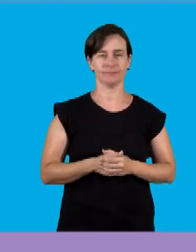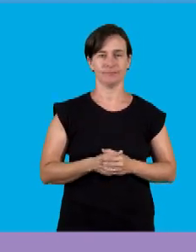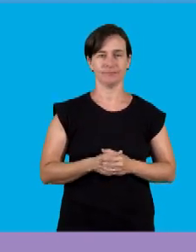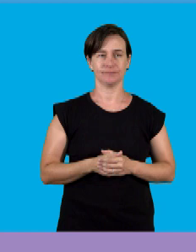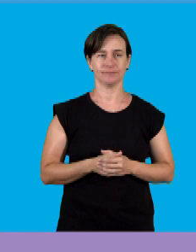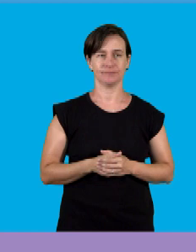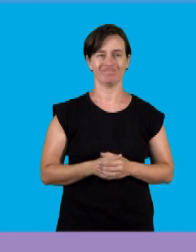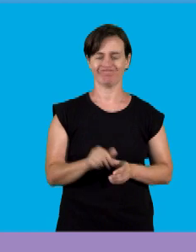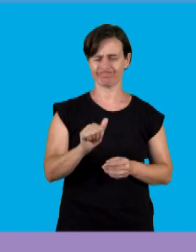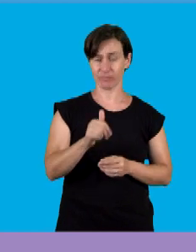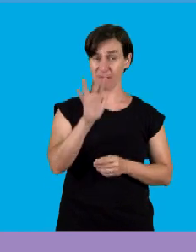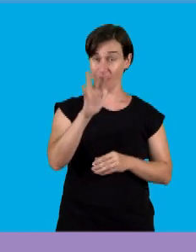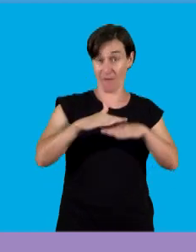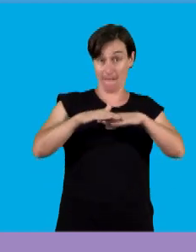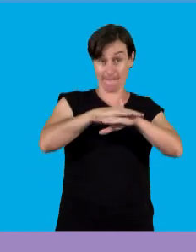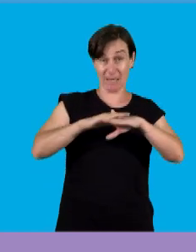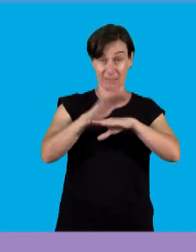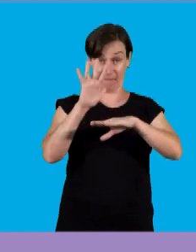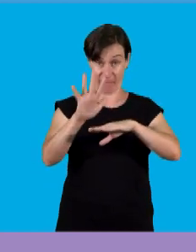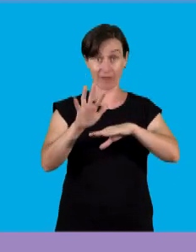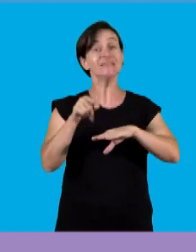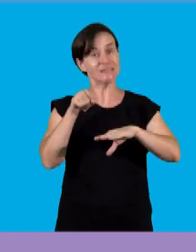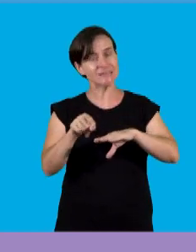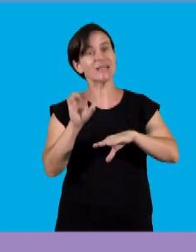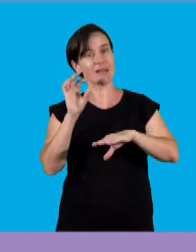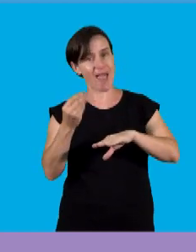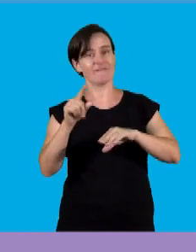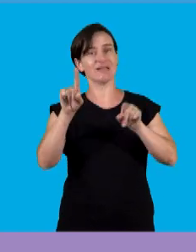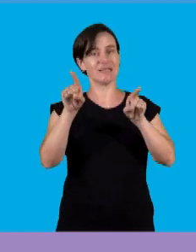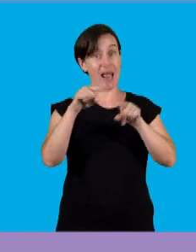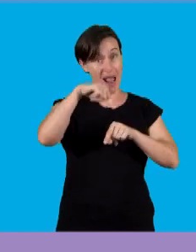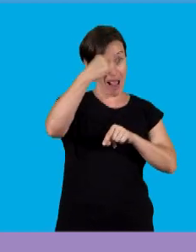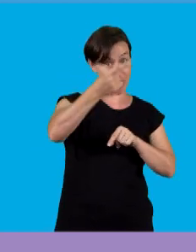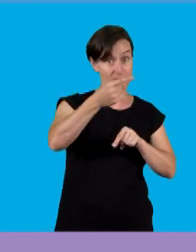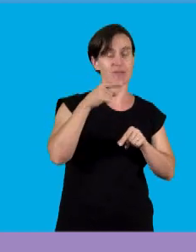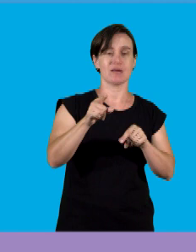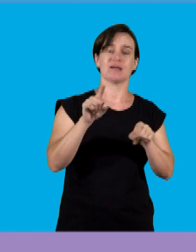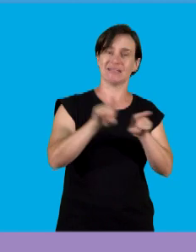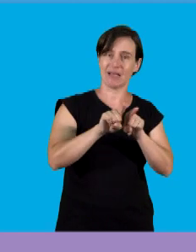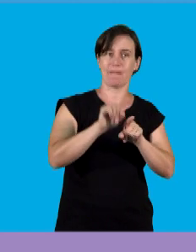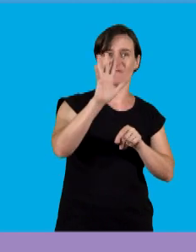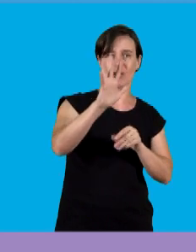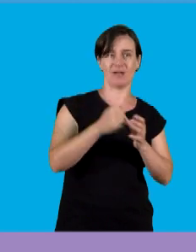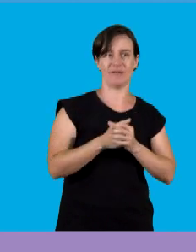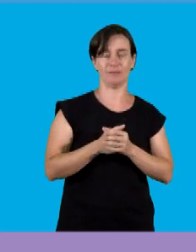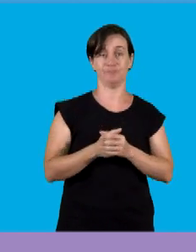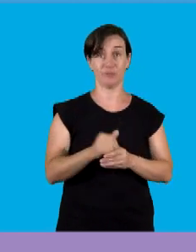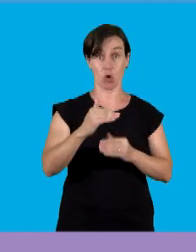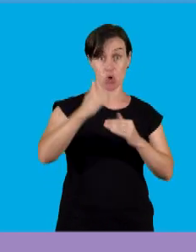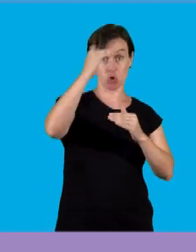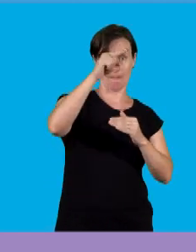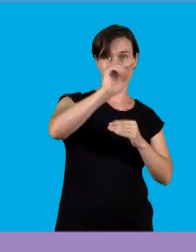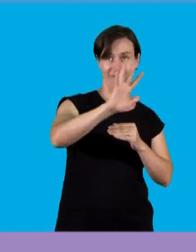that base 5. Now that base 5 has a exponent 5 at the numerator, and at